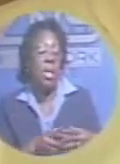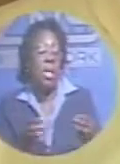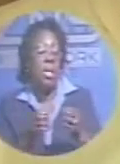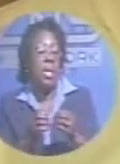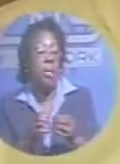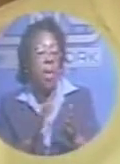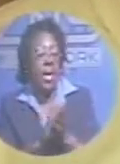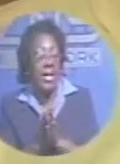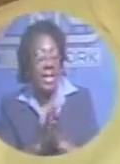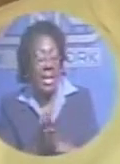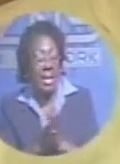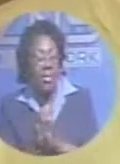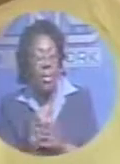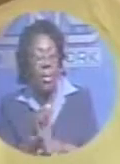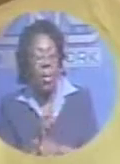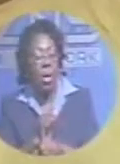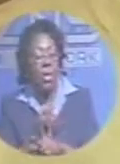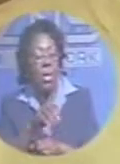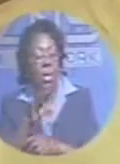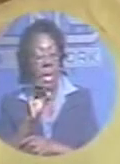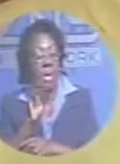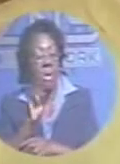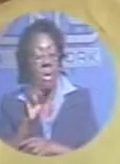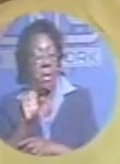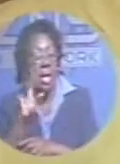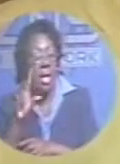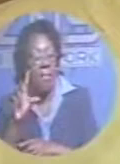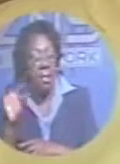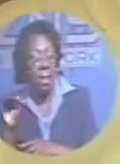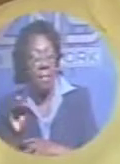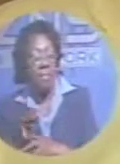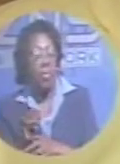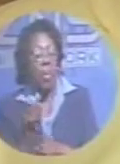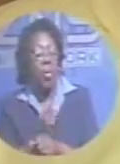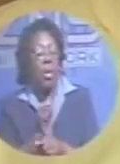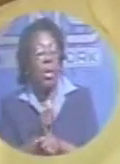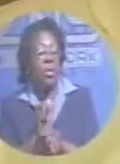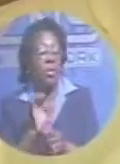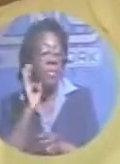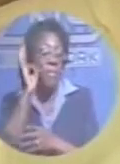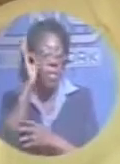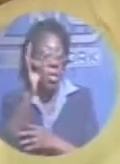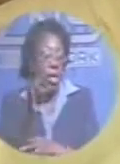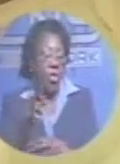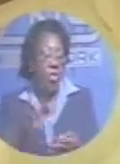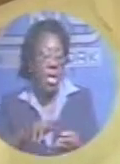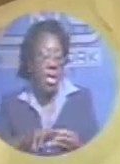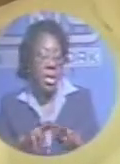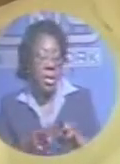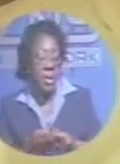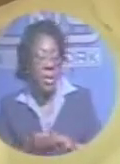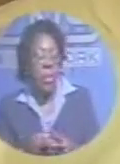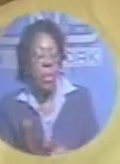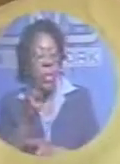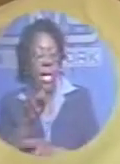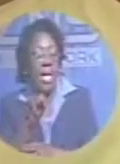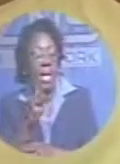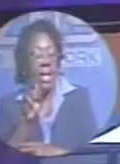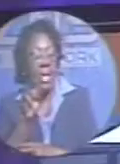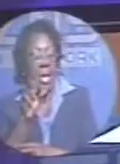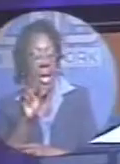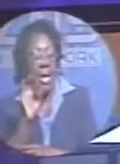be working with the CAFL and working through them for future relationships and to do more of this with the NFL from the United